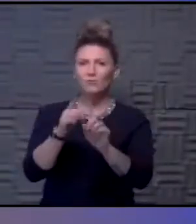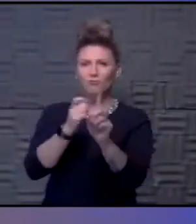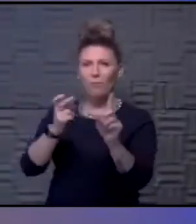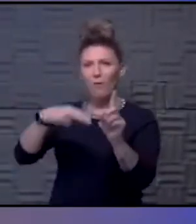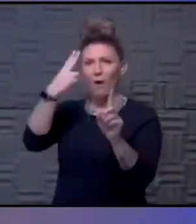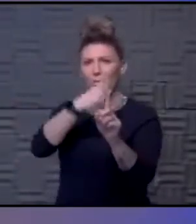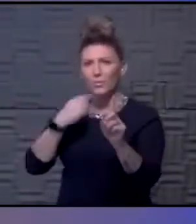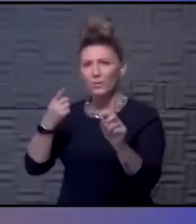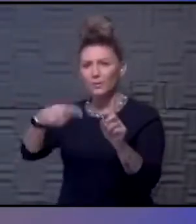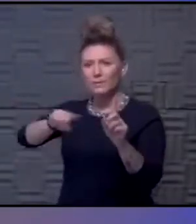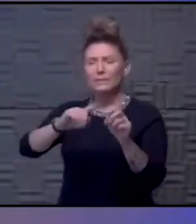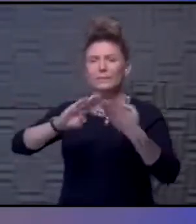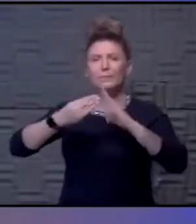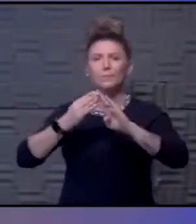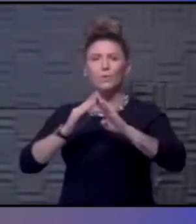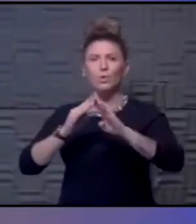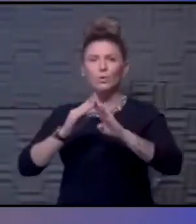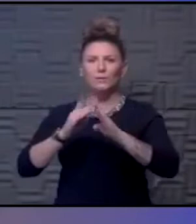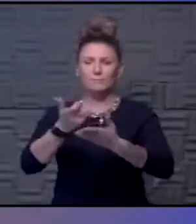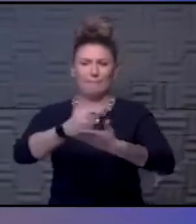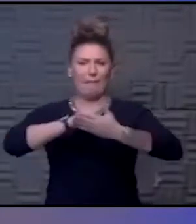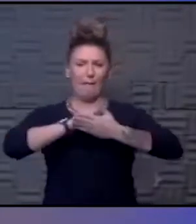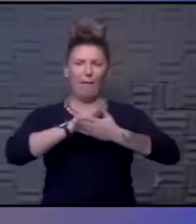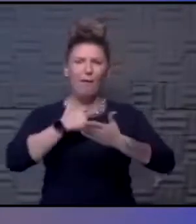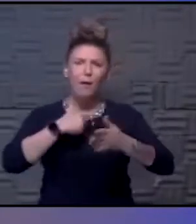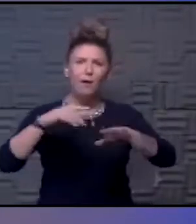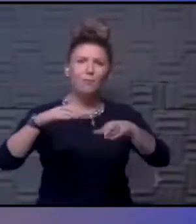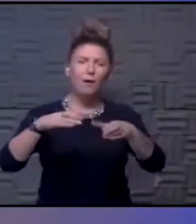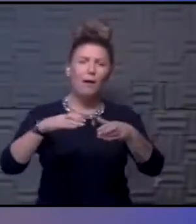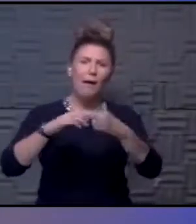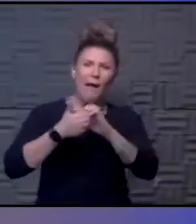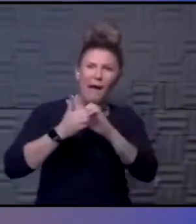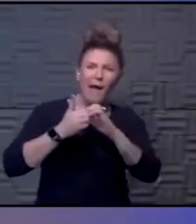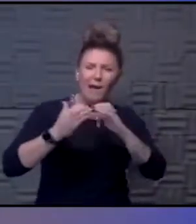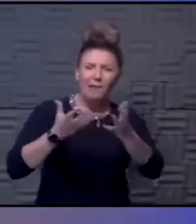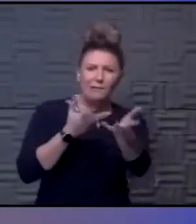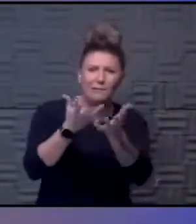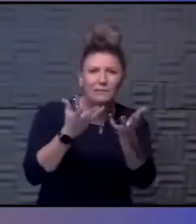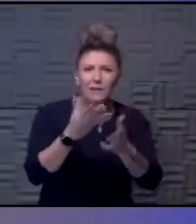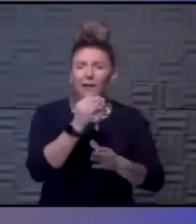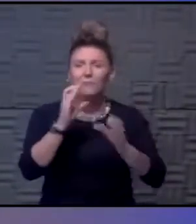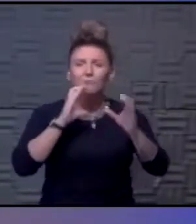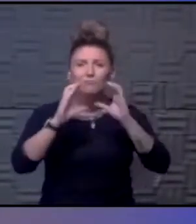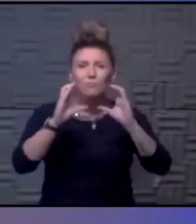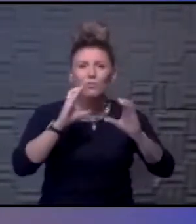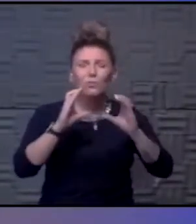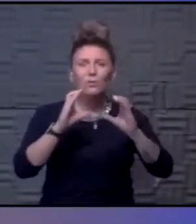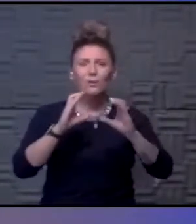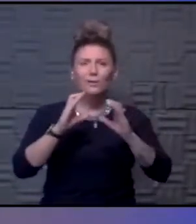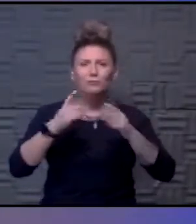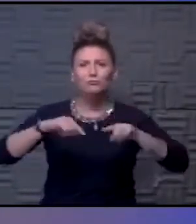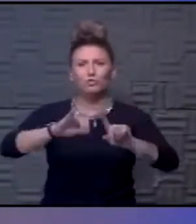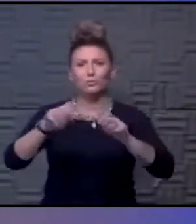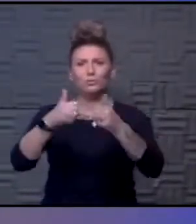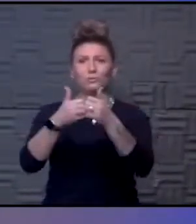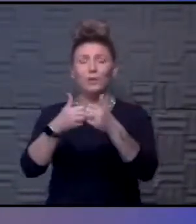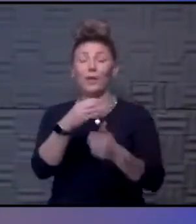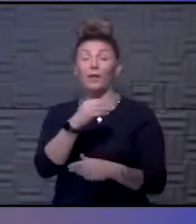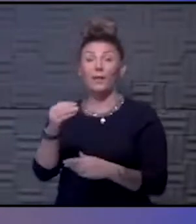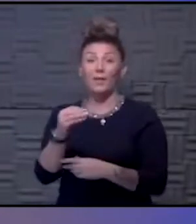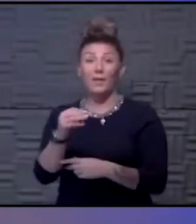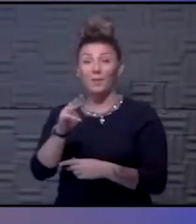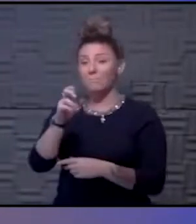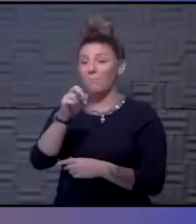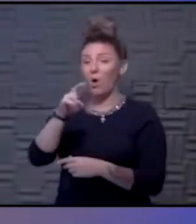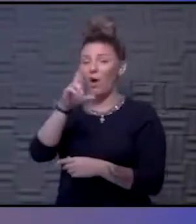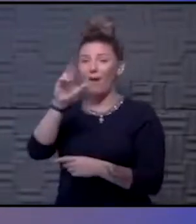communities to help us learn how we can best communicate and deal with those challenges. challenges. And frankly, Marian Ramirez, who is here